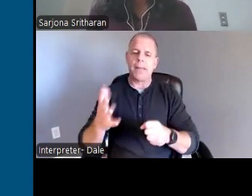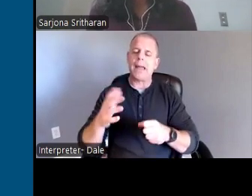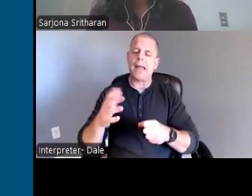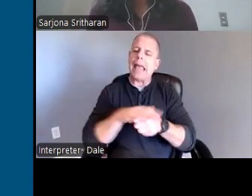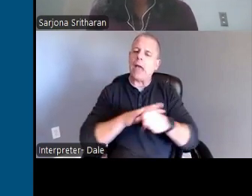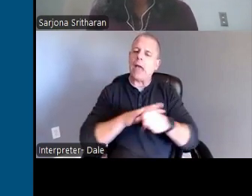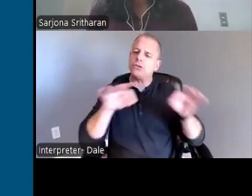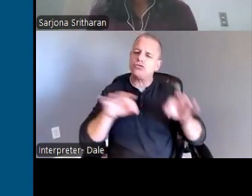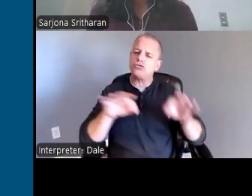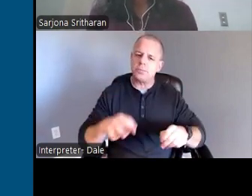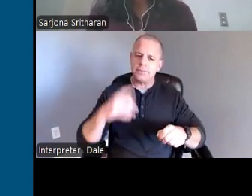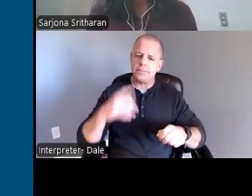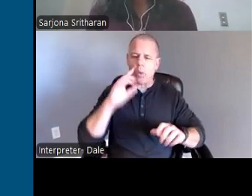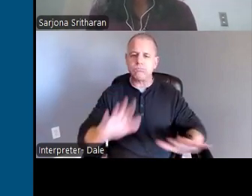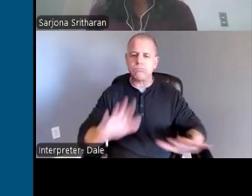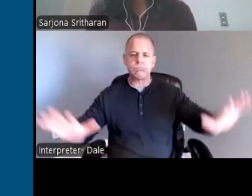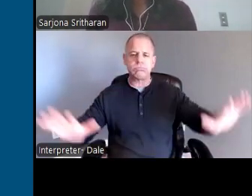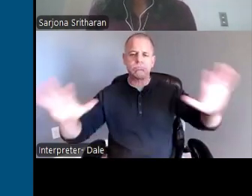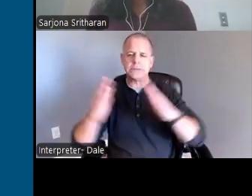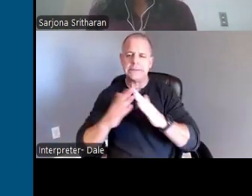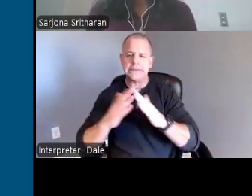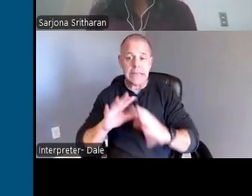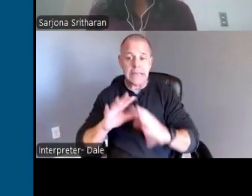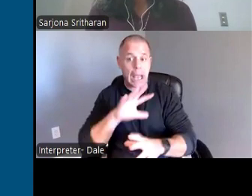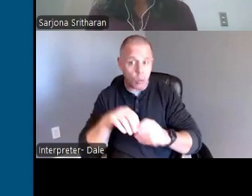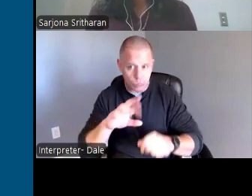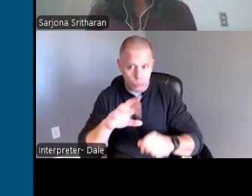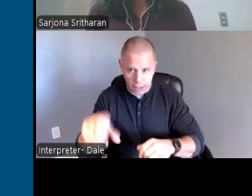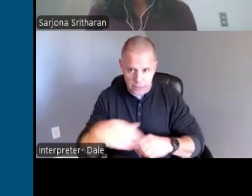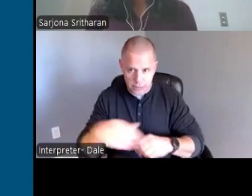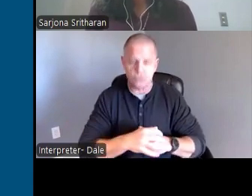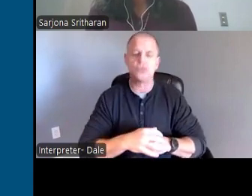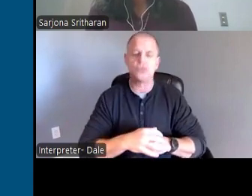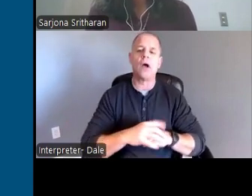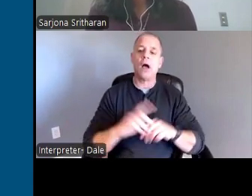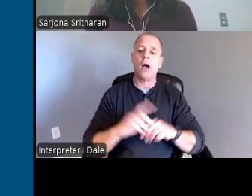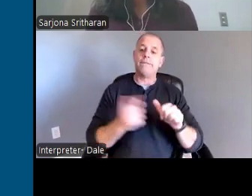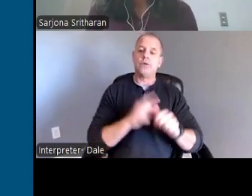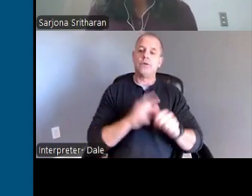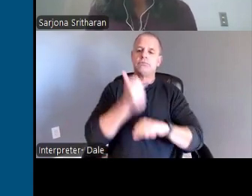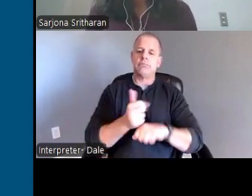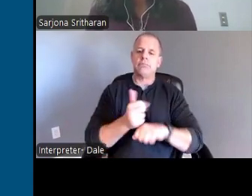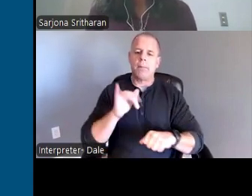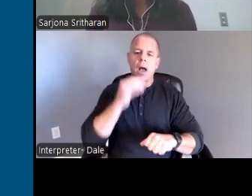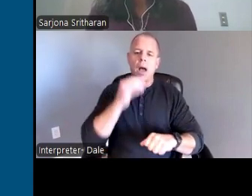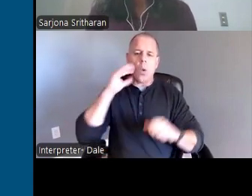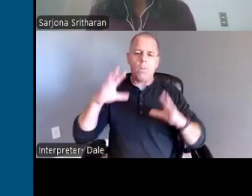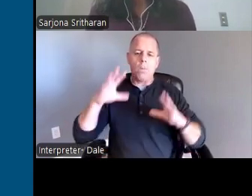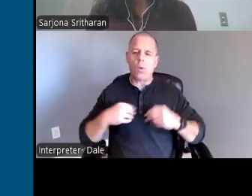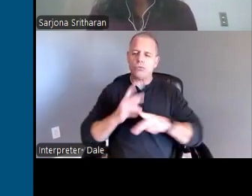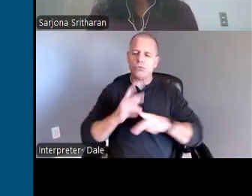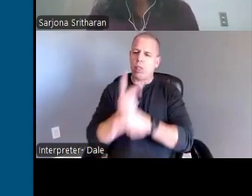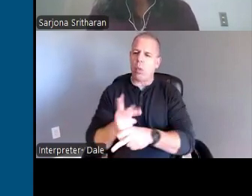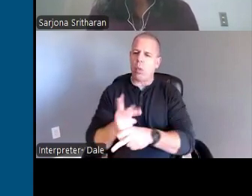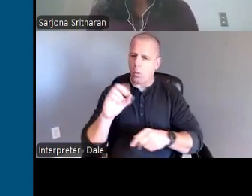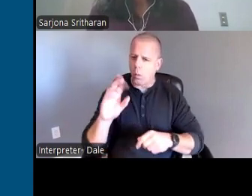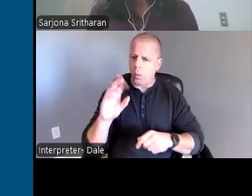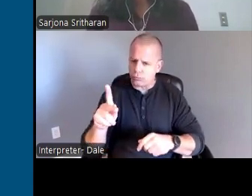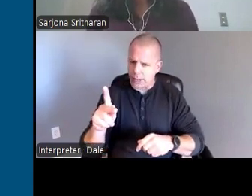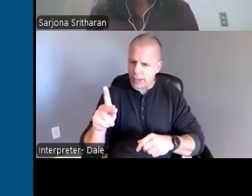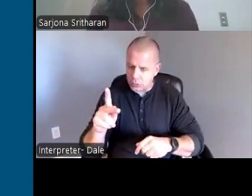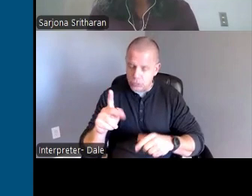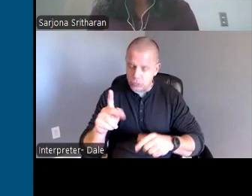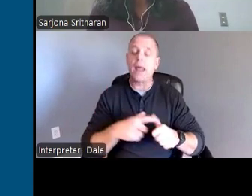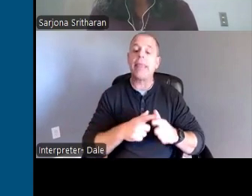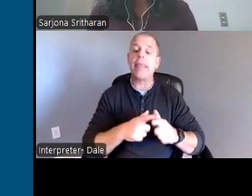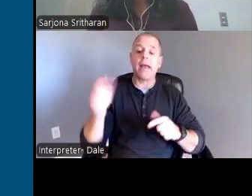cities across America, including Rochester. So it was first created by the Homeowners Loan Corporation, and it was then adopted by